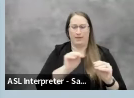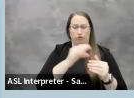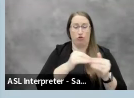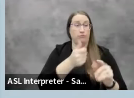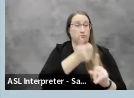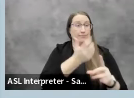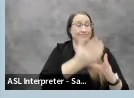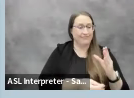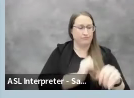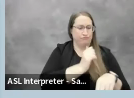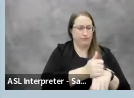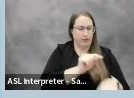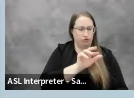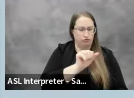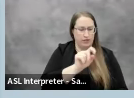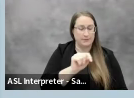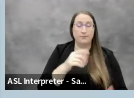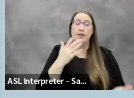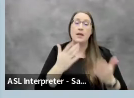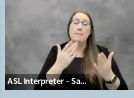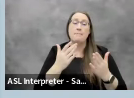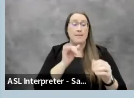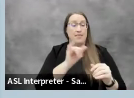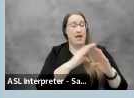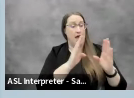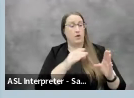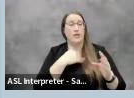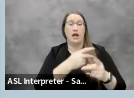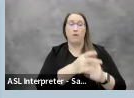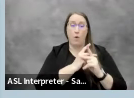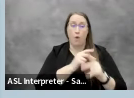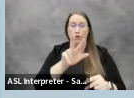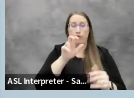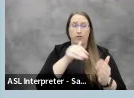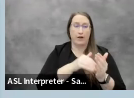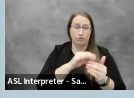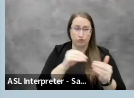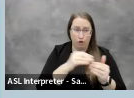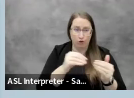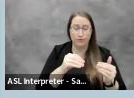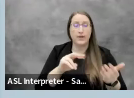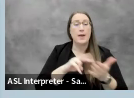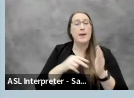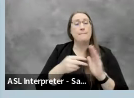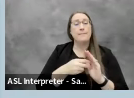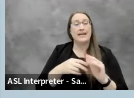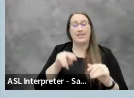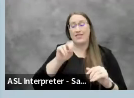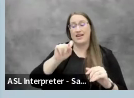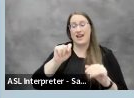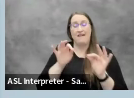trust. Let's say there's a loan against that home of $300,000. So the net value there would be